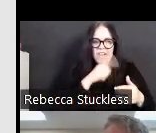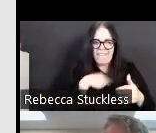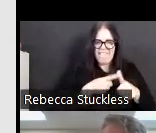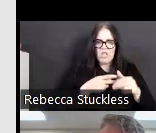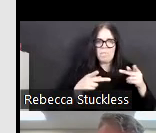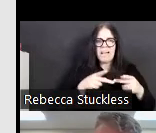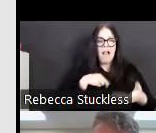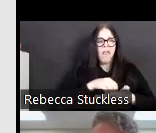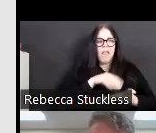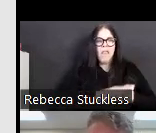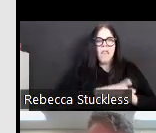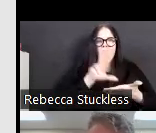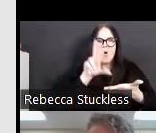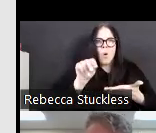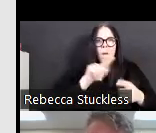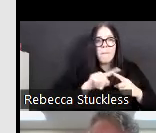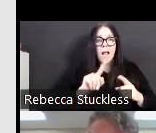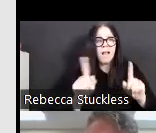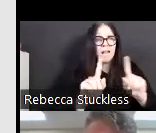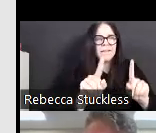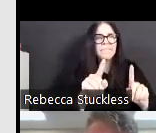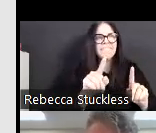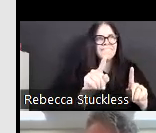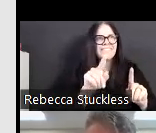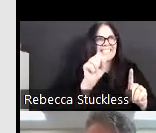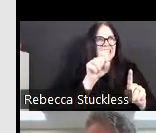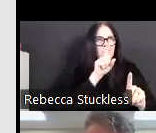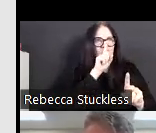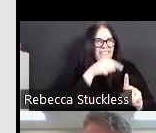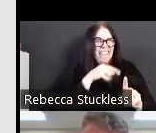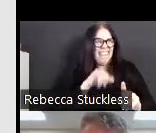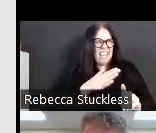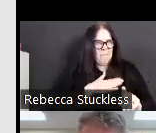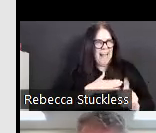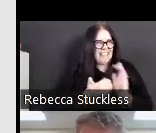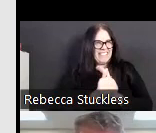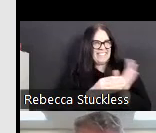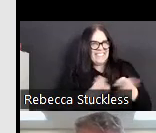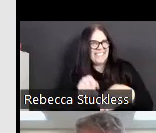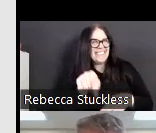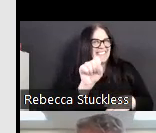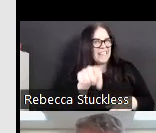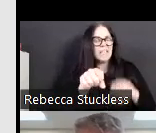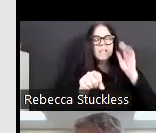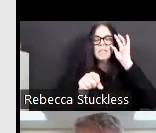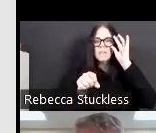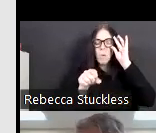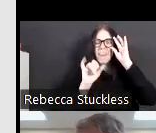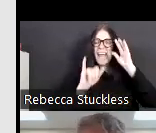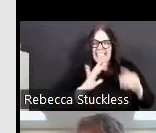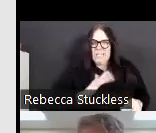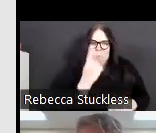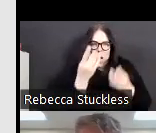think that would be more, you know, I would simulate towards that skill. So that's kind of a unique way of doing it.